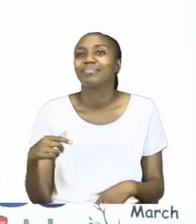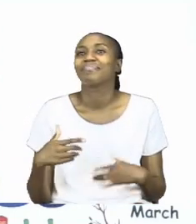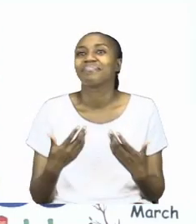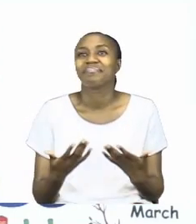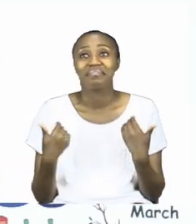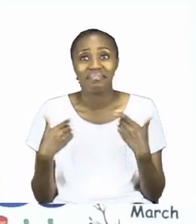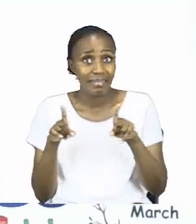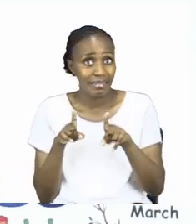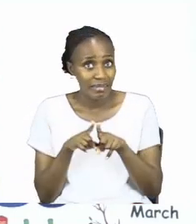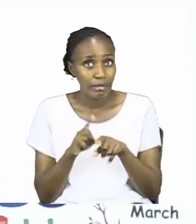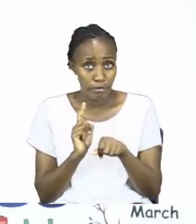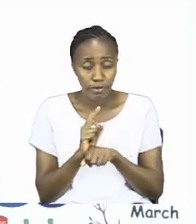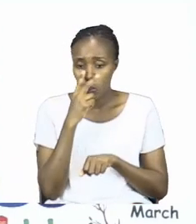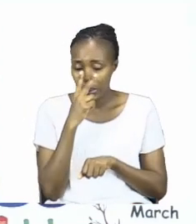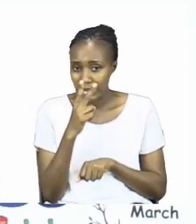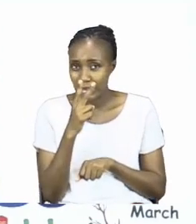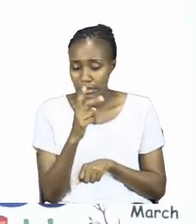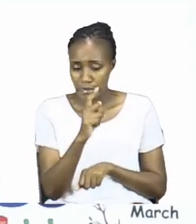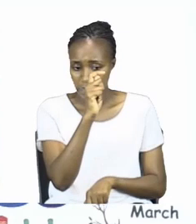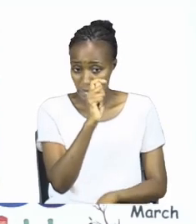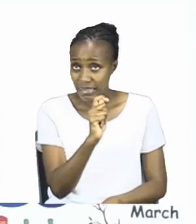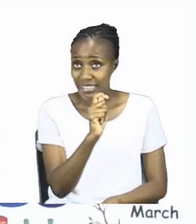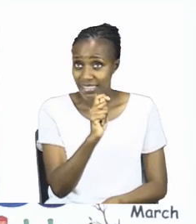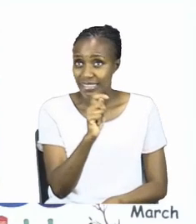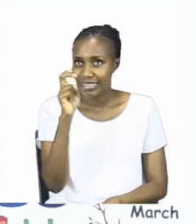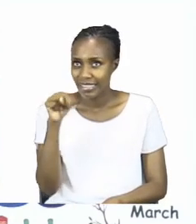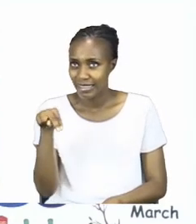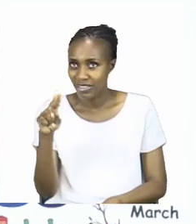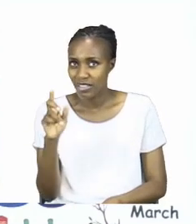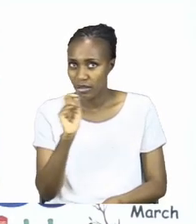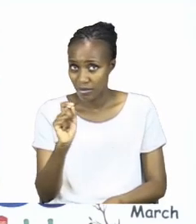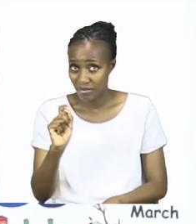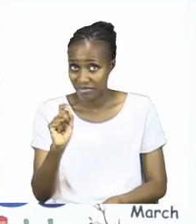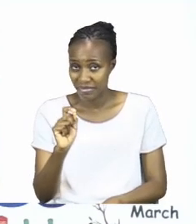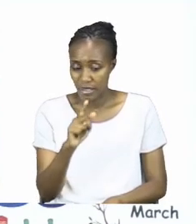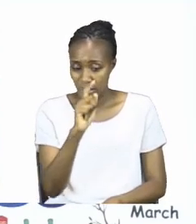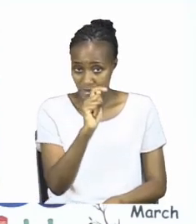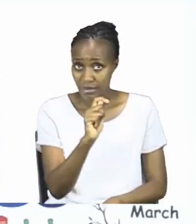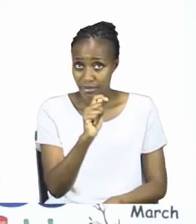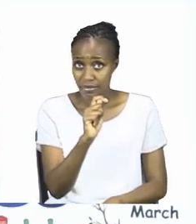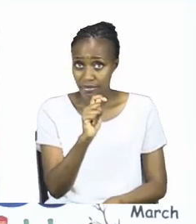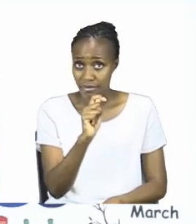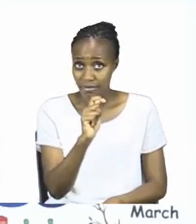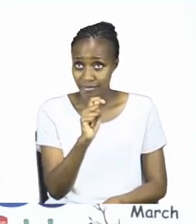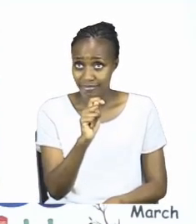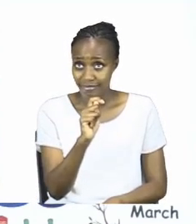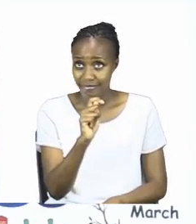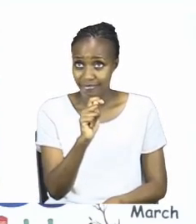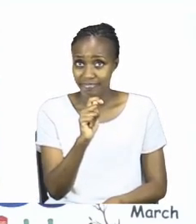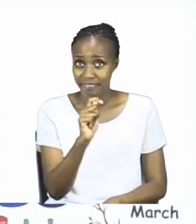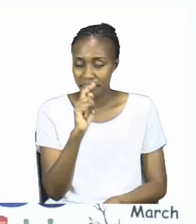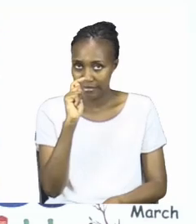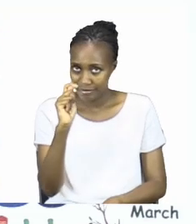before, taking two different colors and then putting a T on top for Mr. Tens'